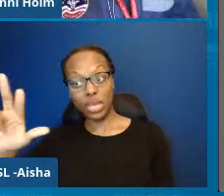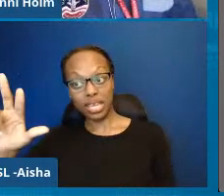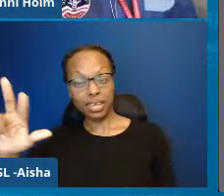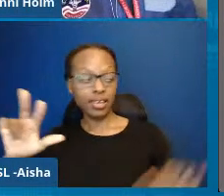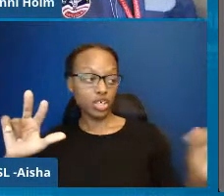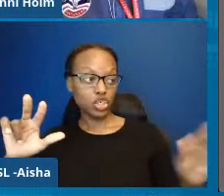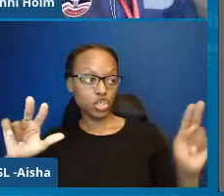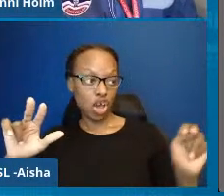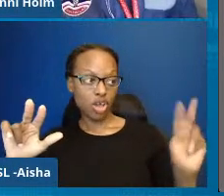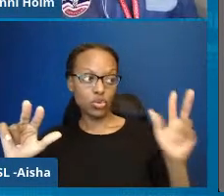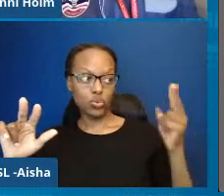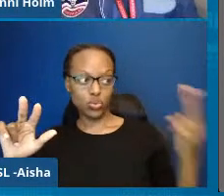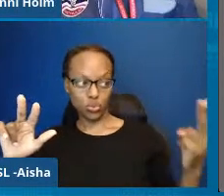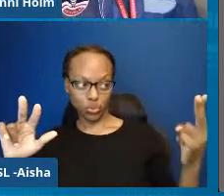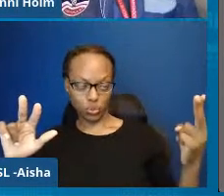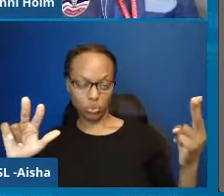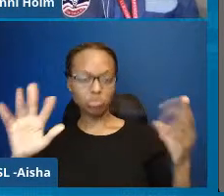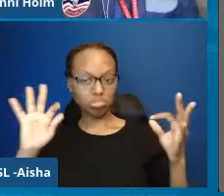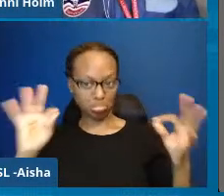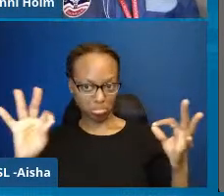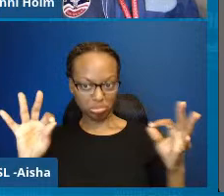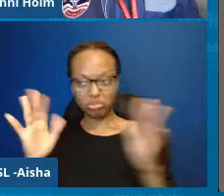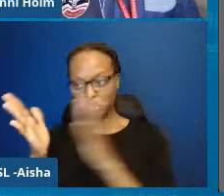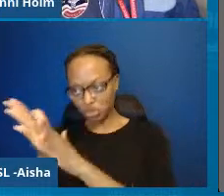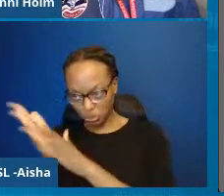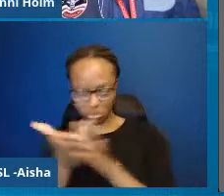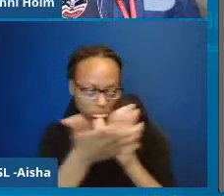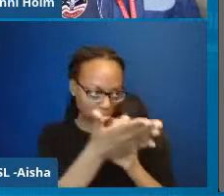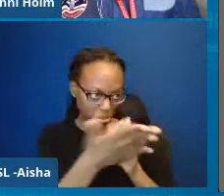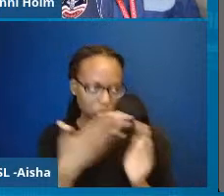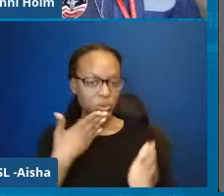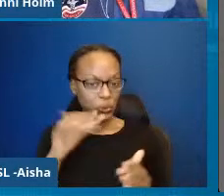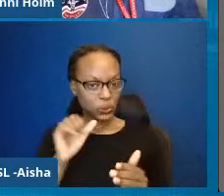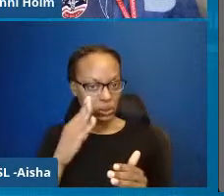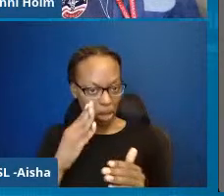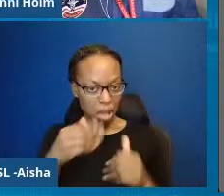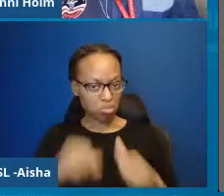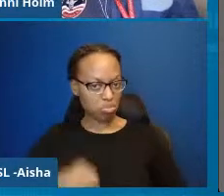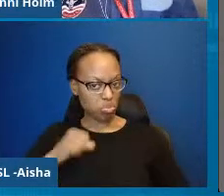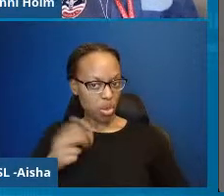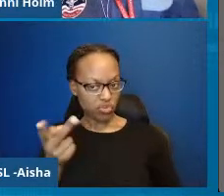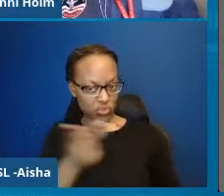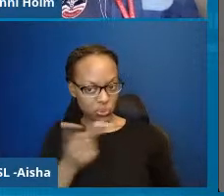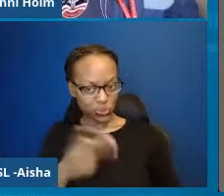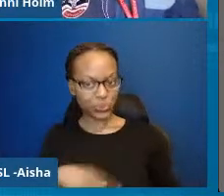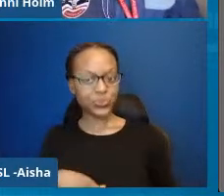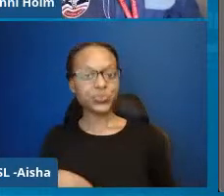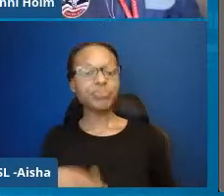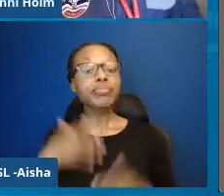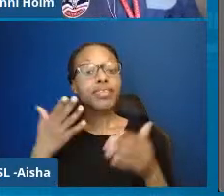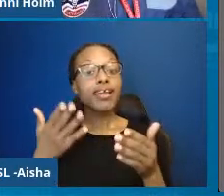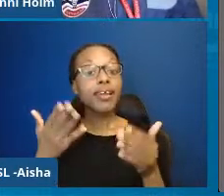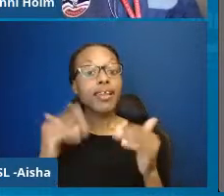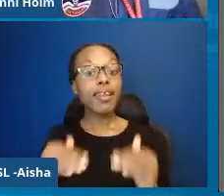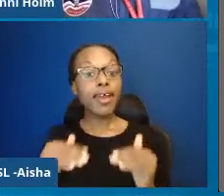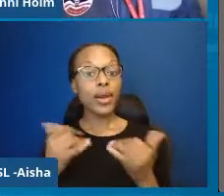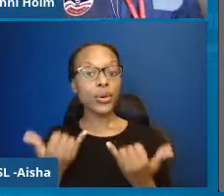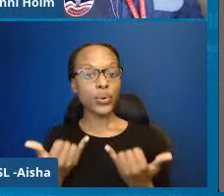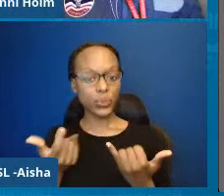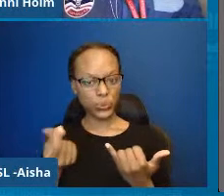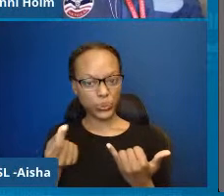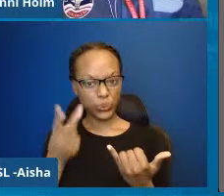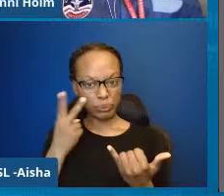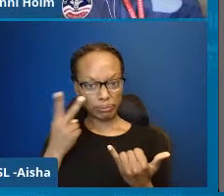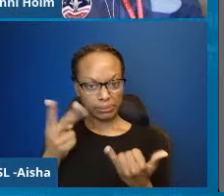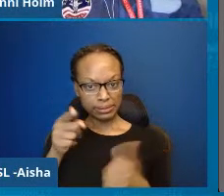we go. So excellent job. I'm very proud of you guys for that. And now I want you to take a look at what we have here. Let me see if I